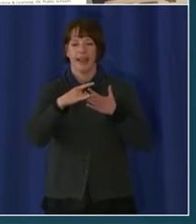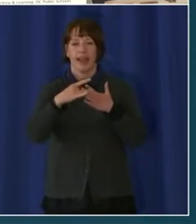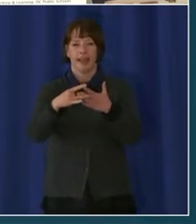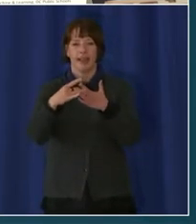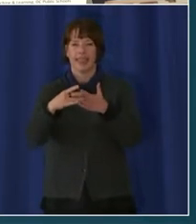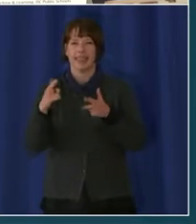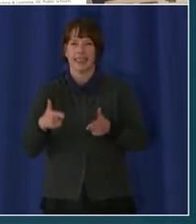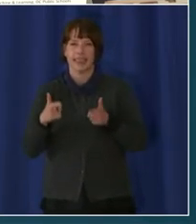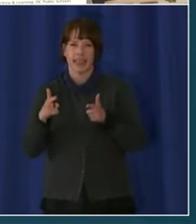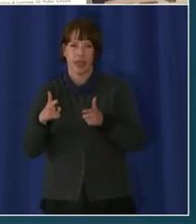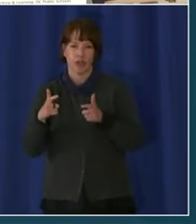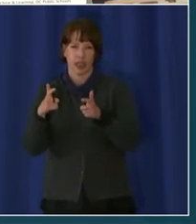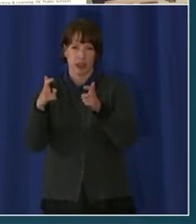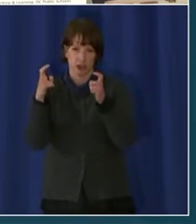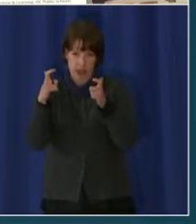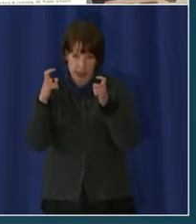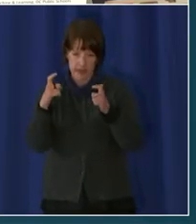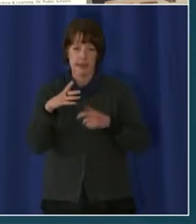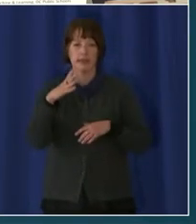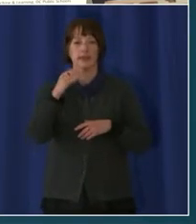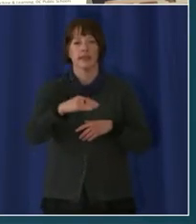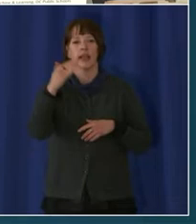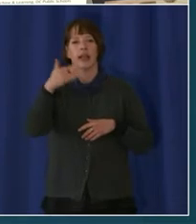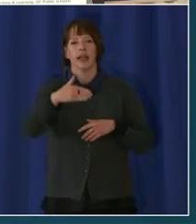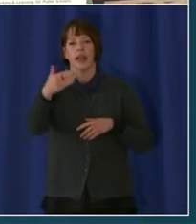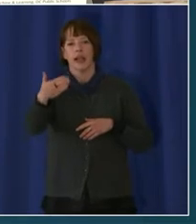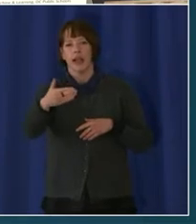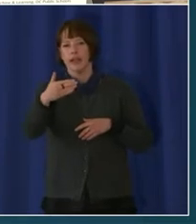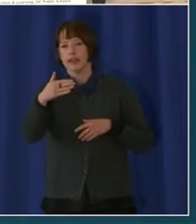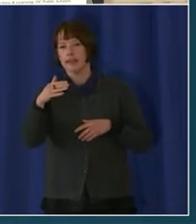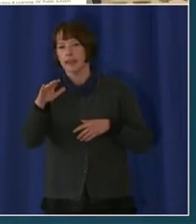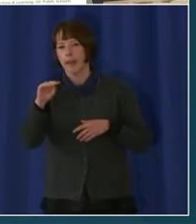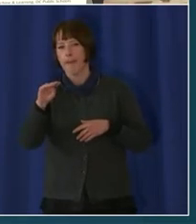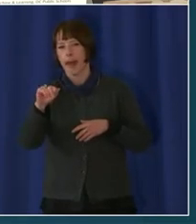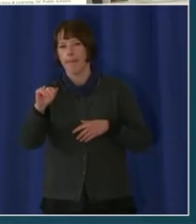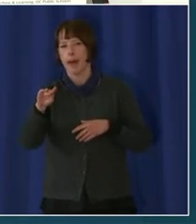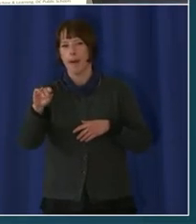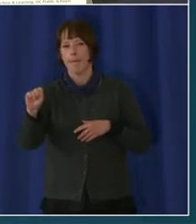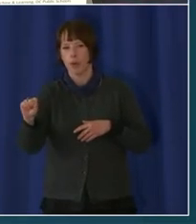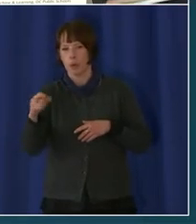Rosanna DeMamos from our Language Acquisition Division.